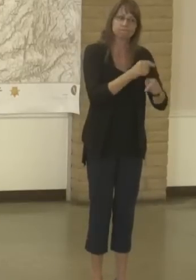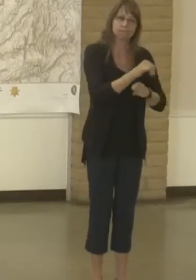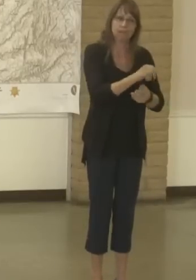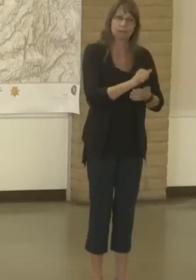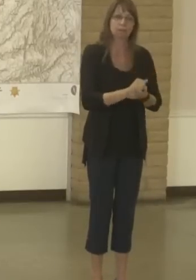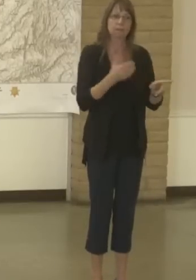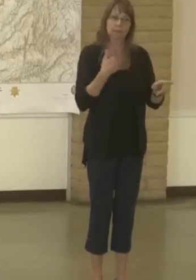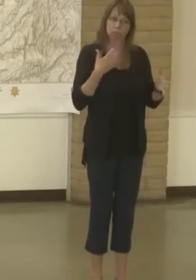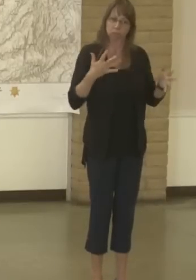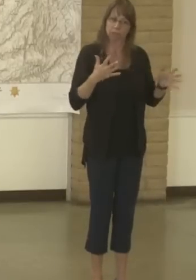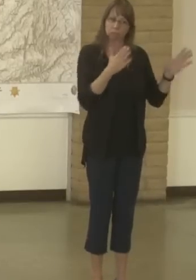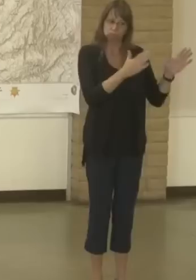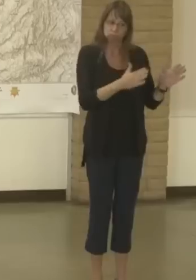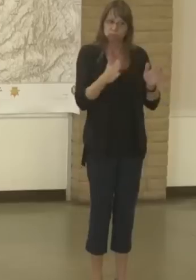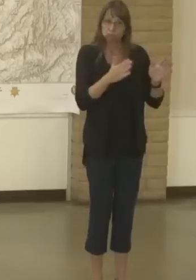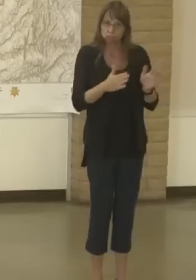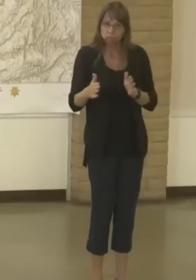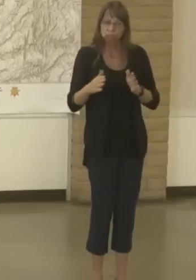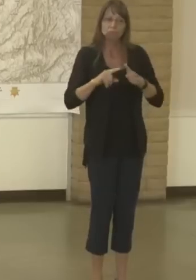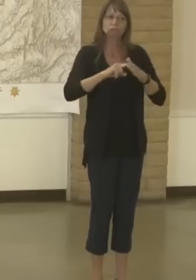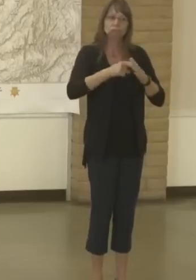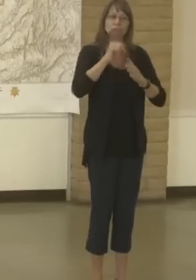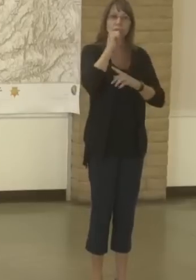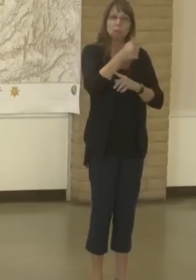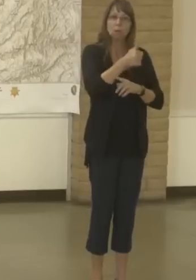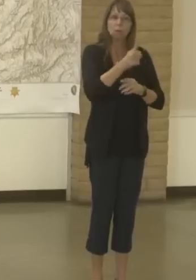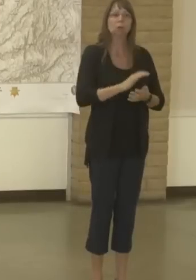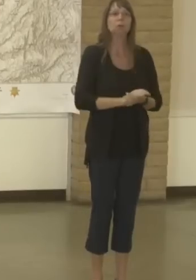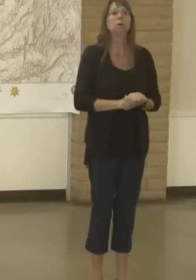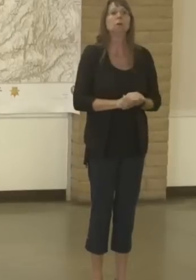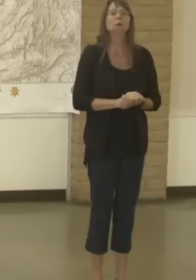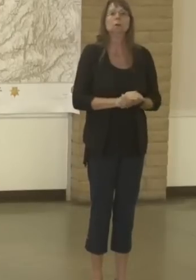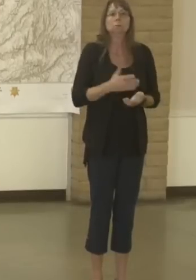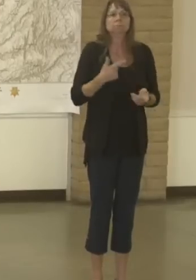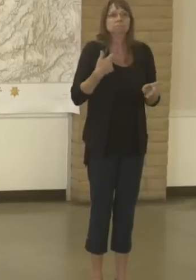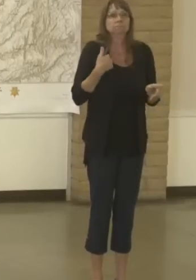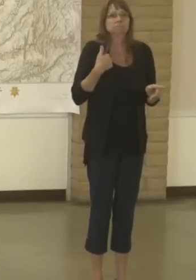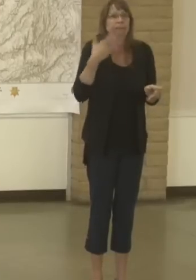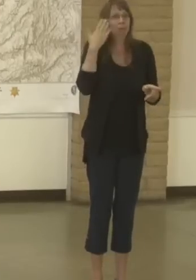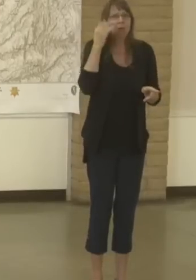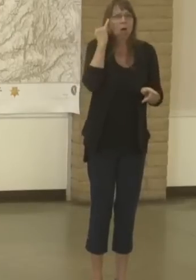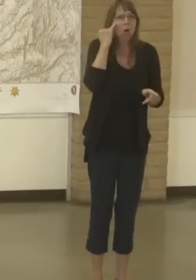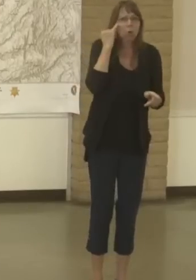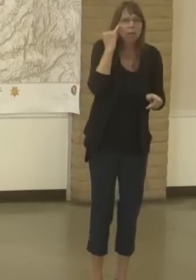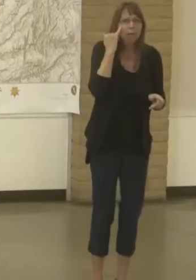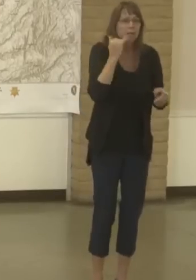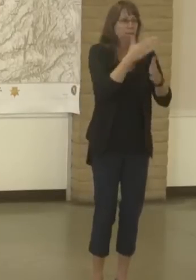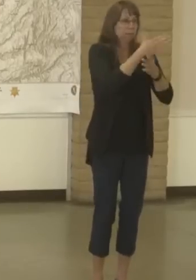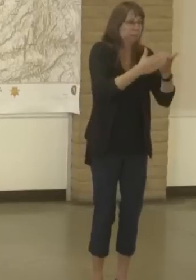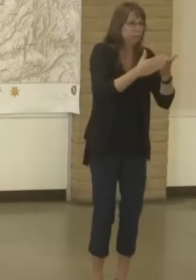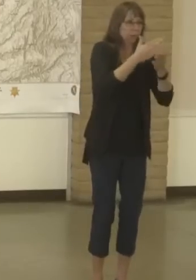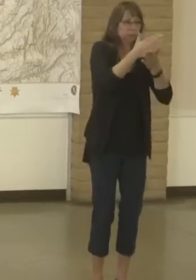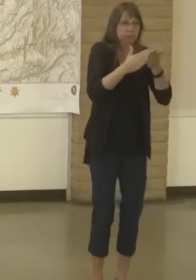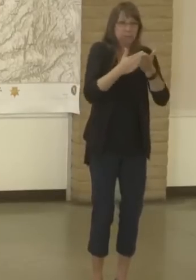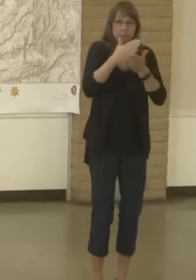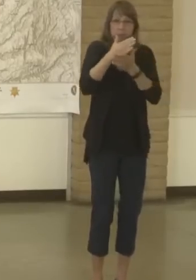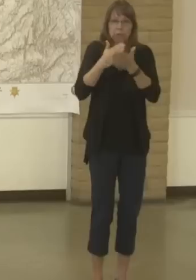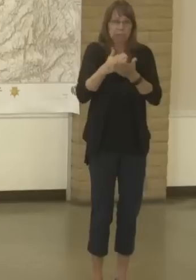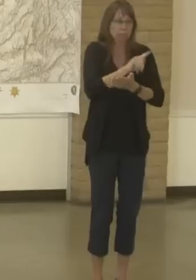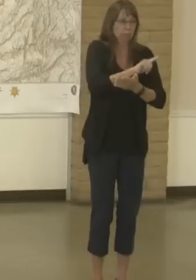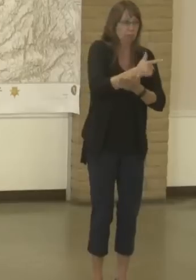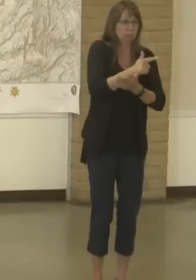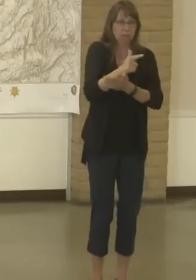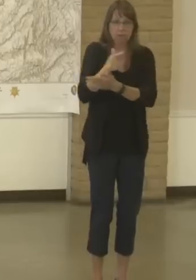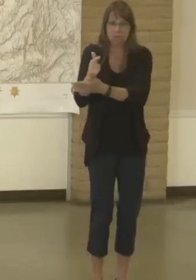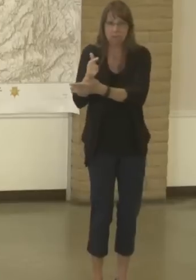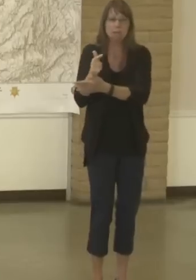organized strategy to begin that. I can't tell you if it's going to be block by block, but they have an organized system of conducting that,